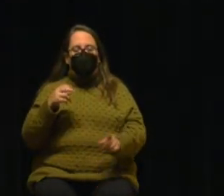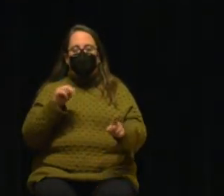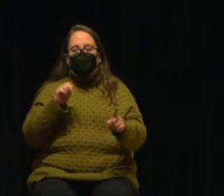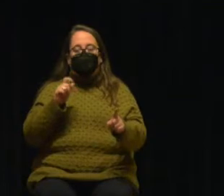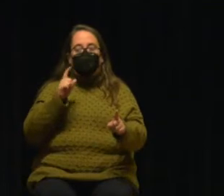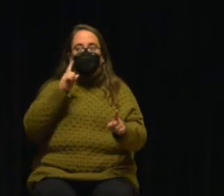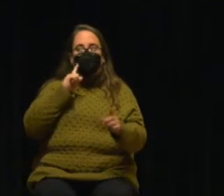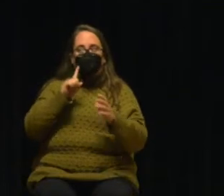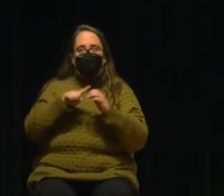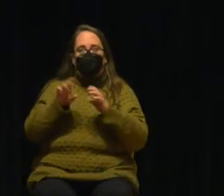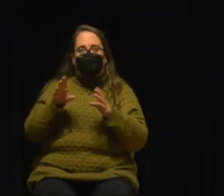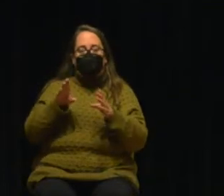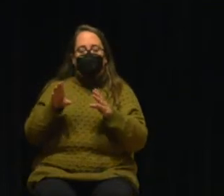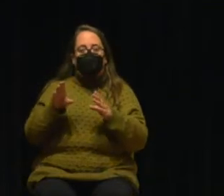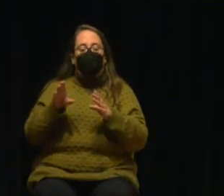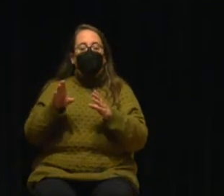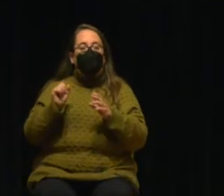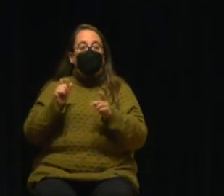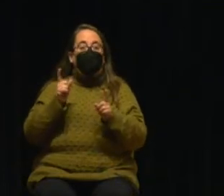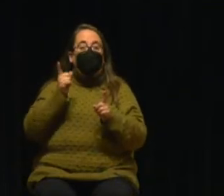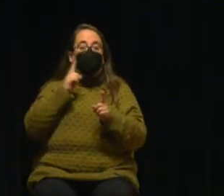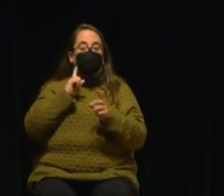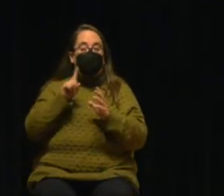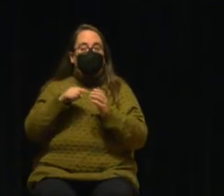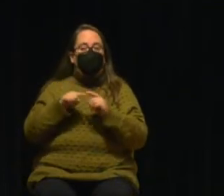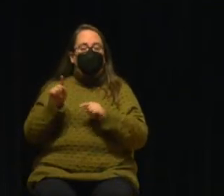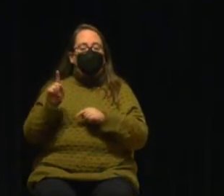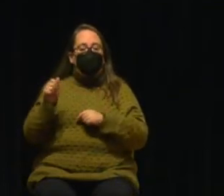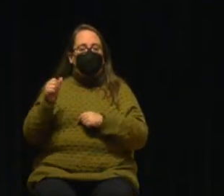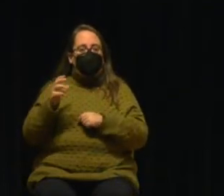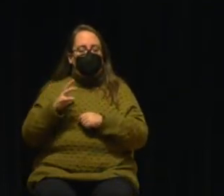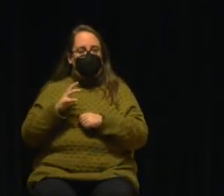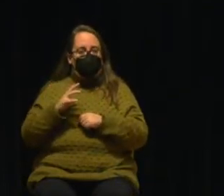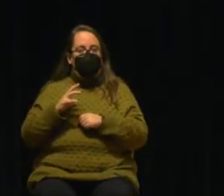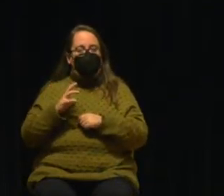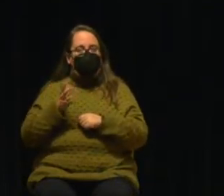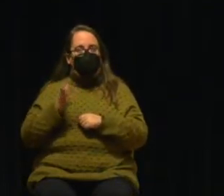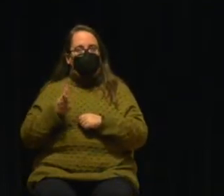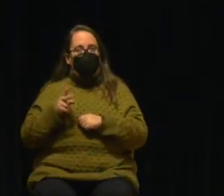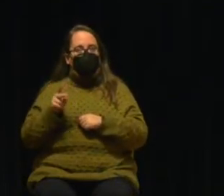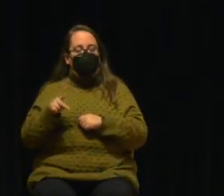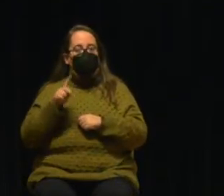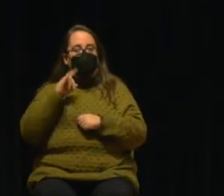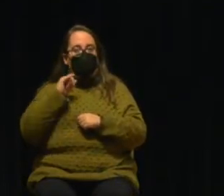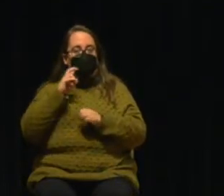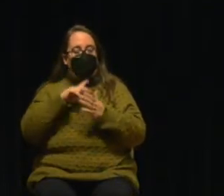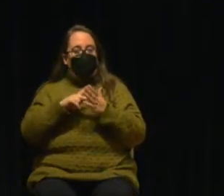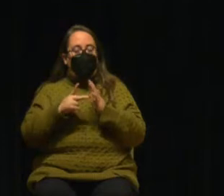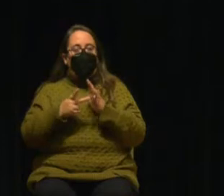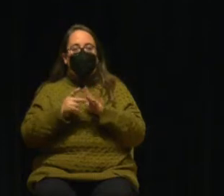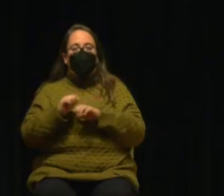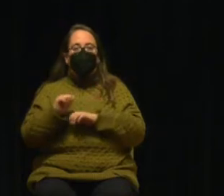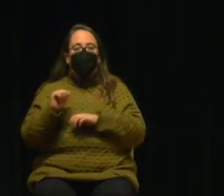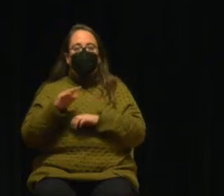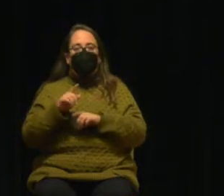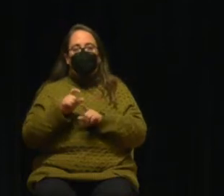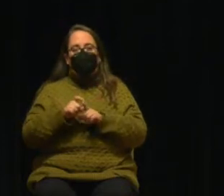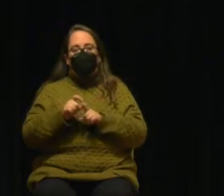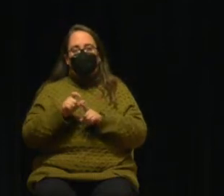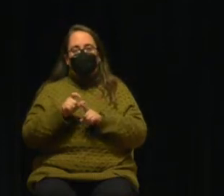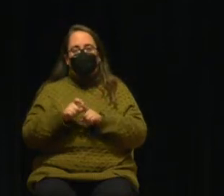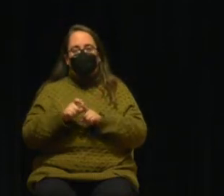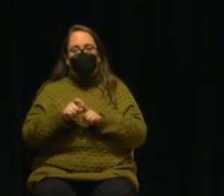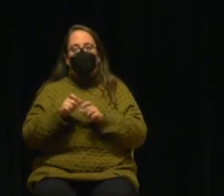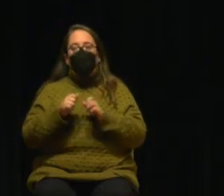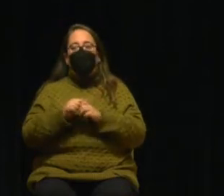receives information via an informant that this man is in Philadelphia for this purpose, and he sends word via